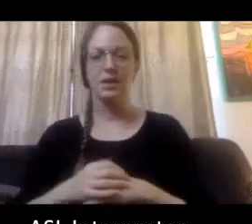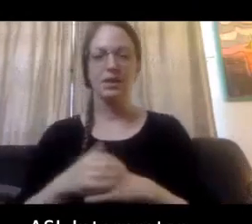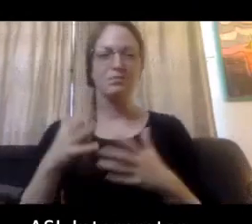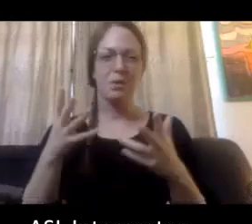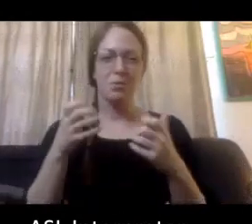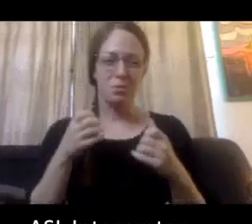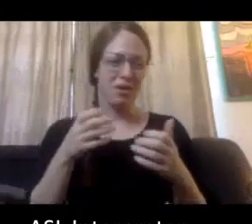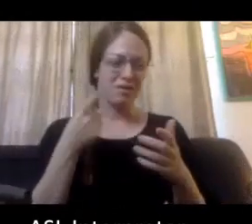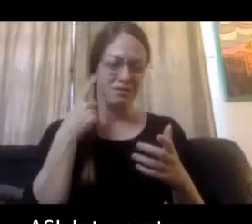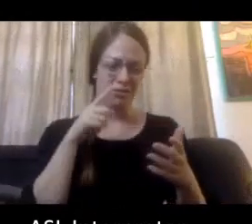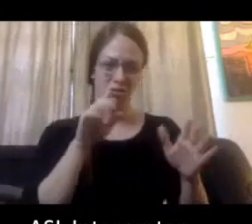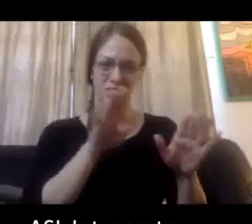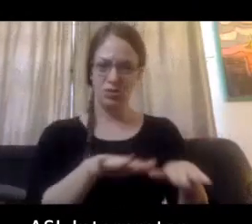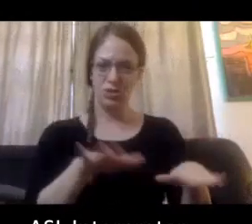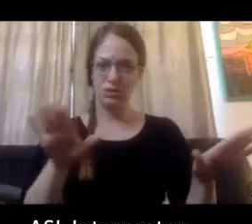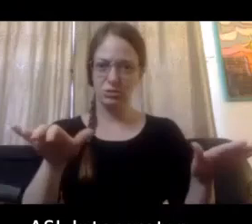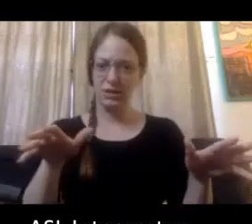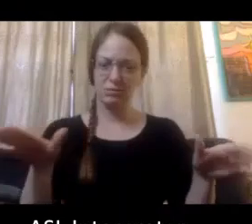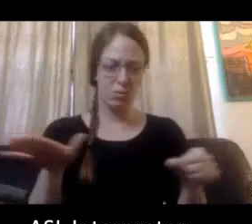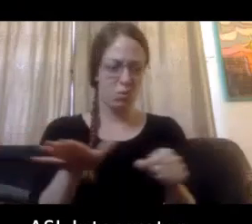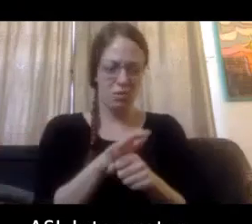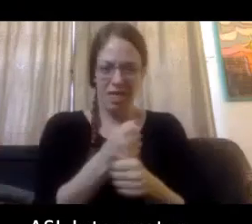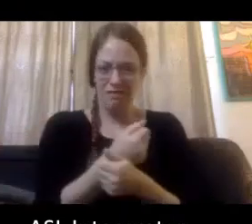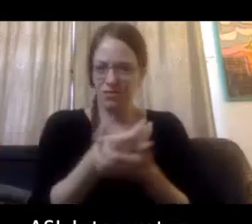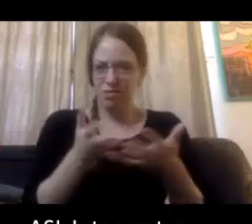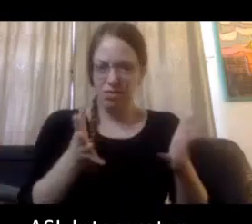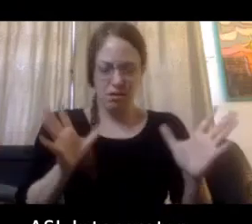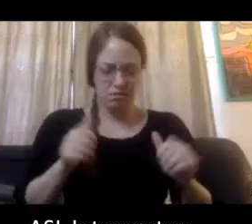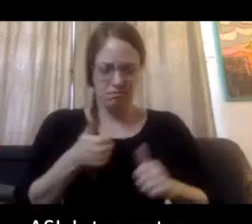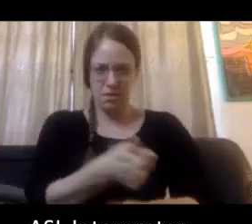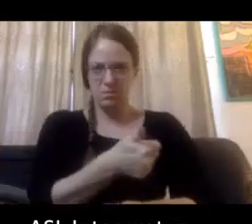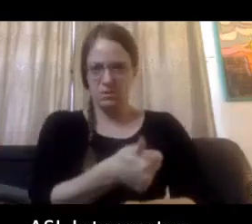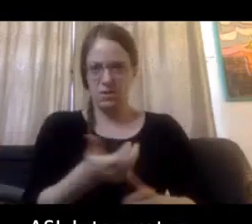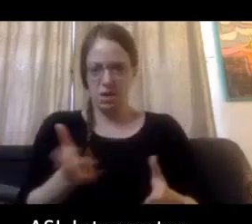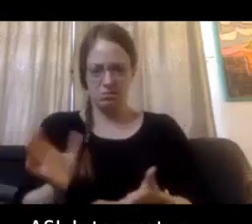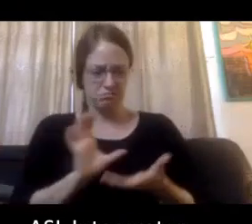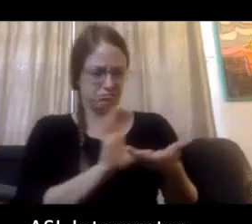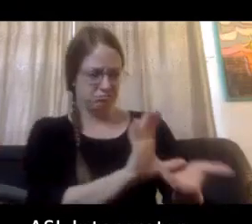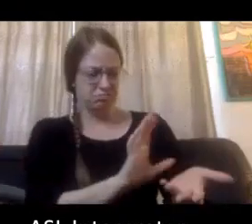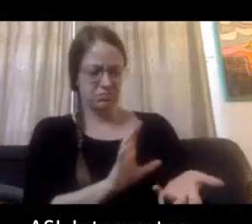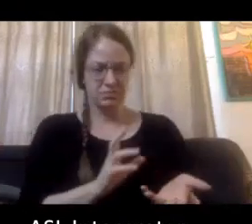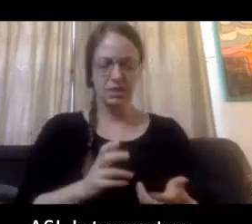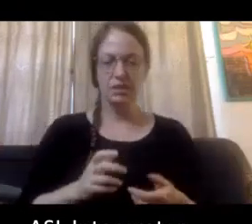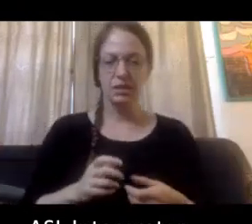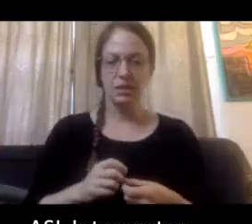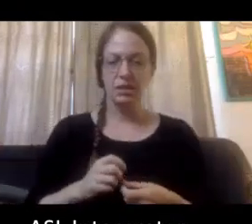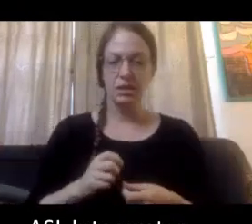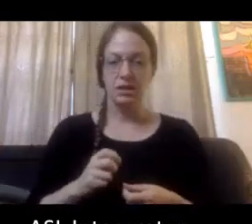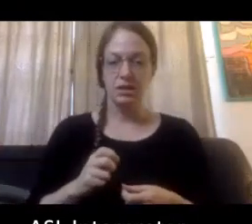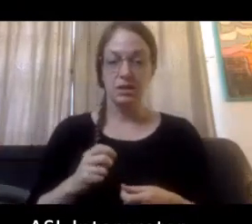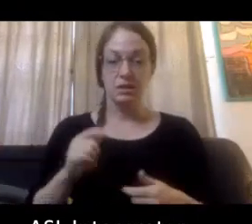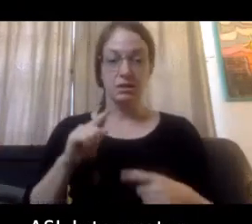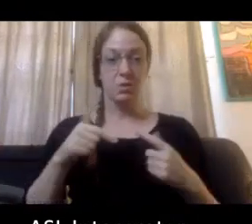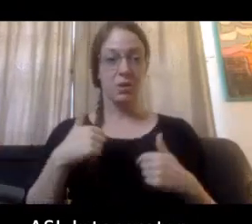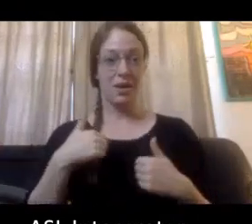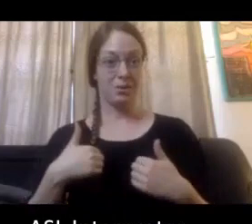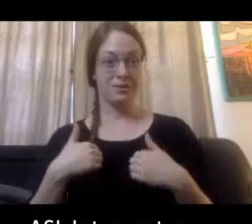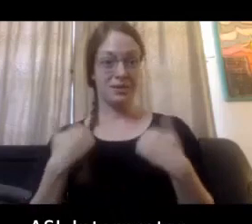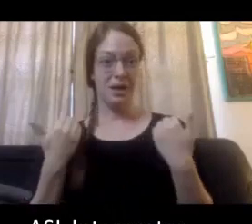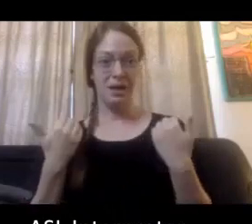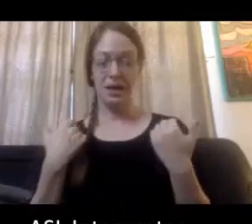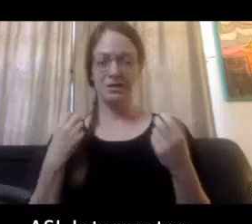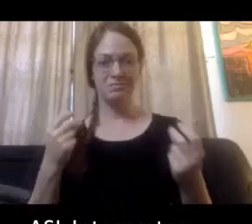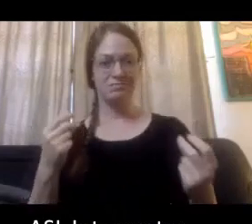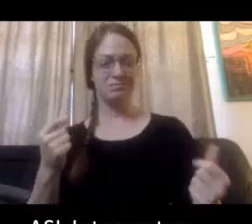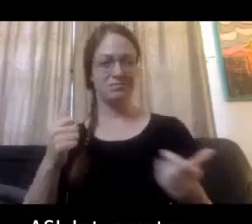sessions themselves. I did like a creative writing degree when I was younger, and quickly learned that